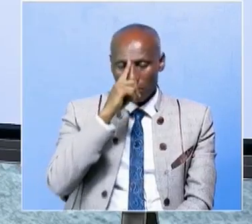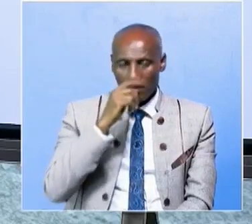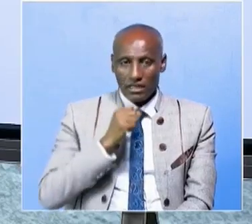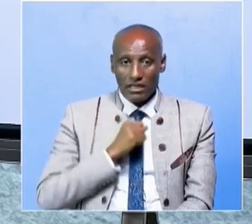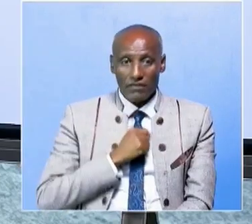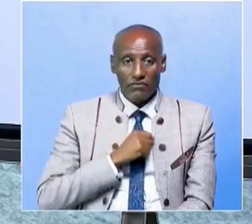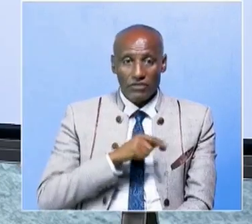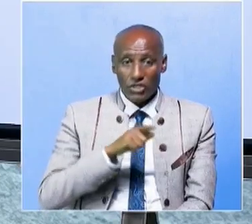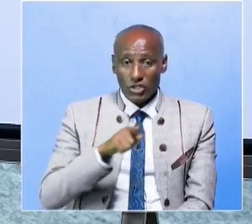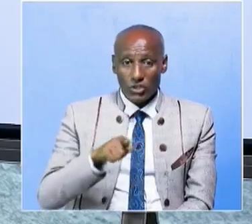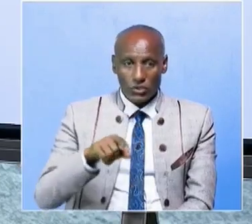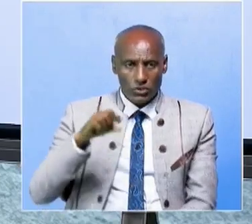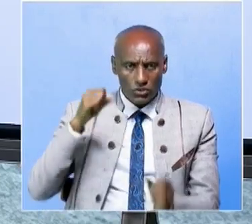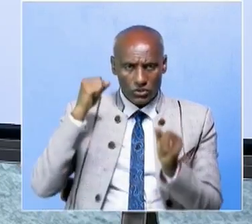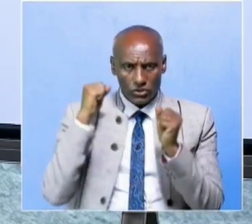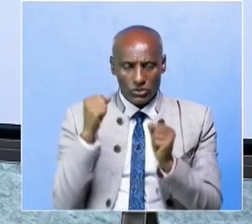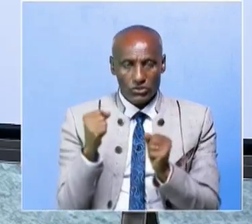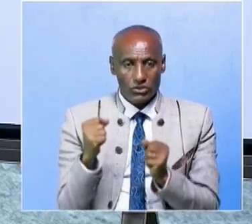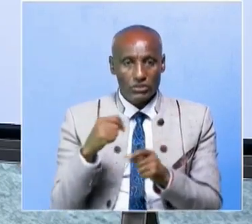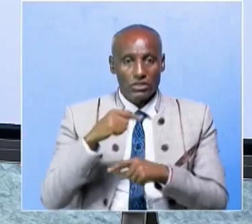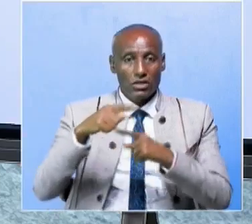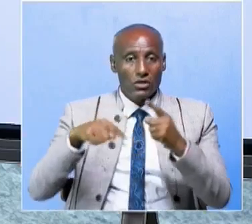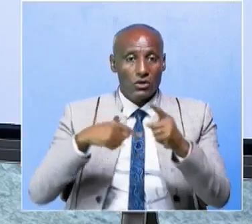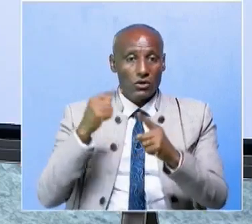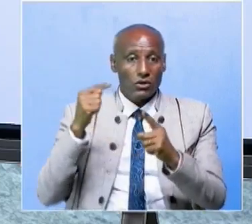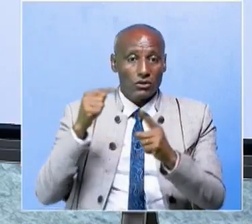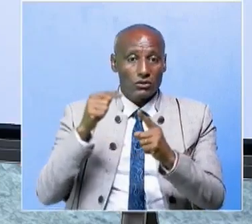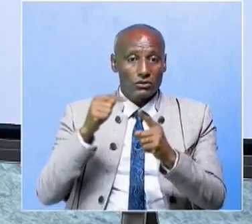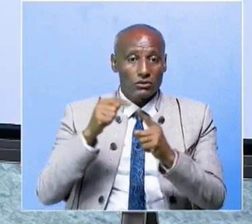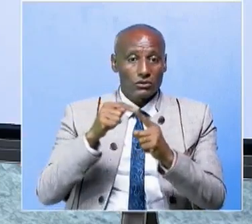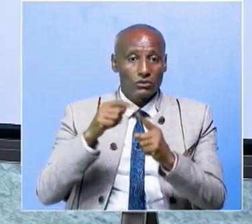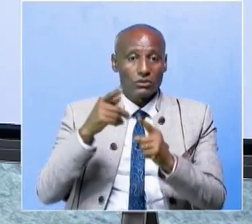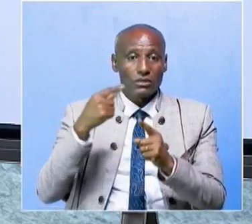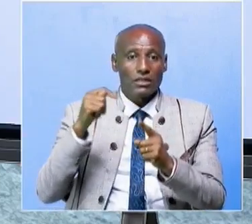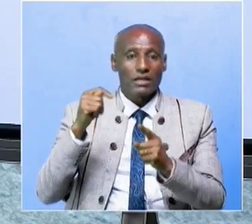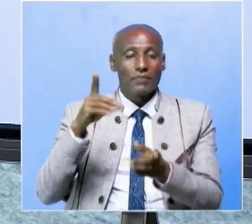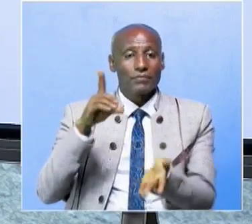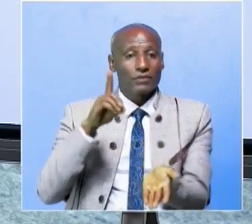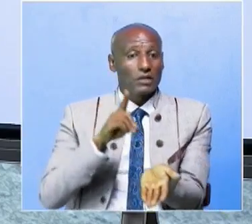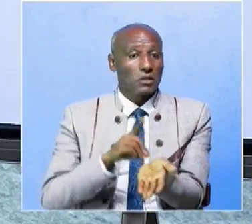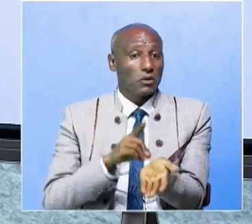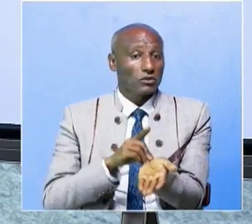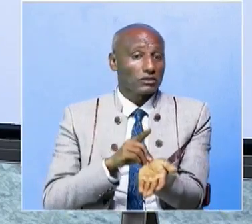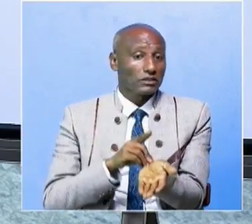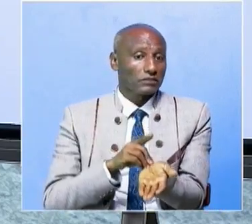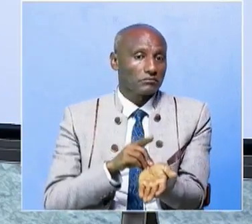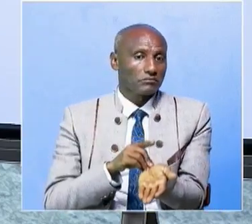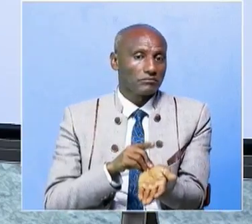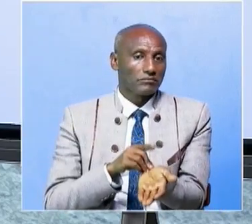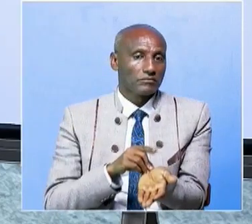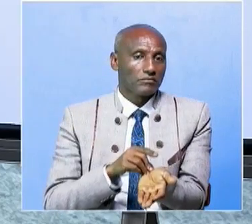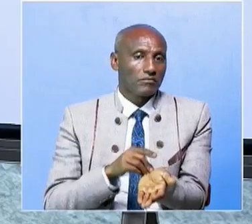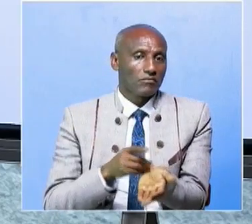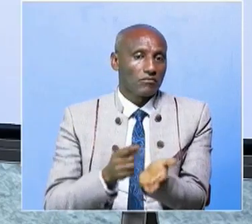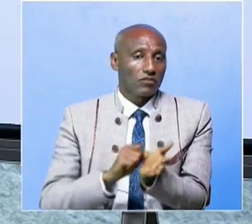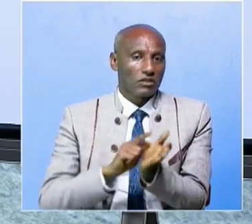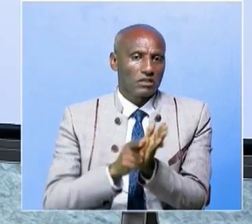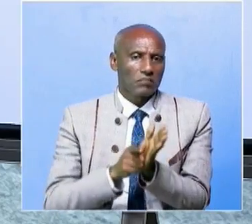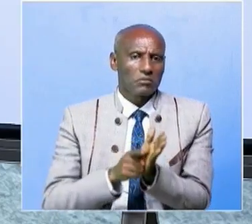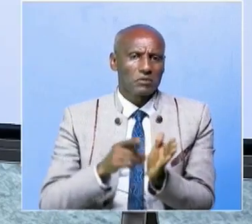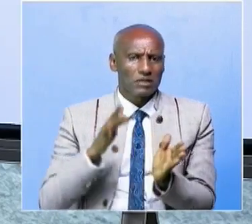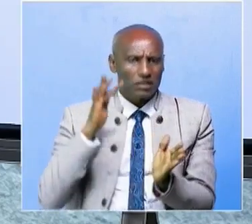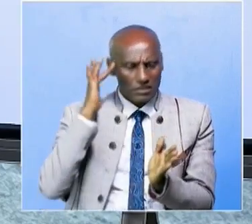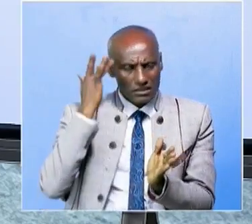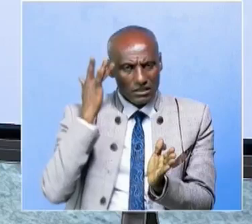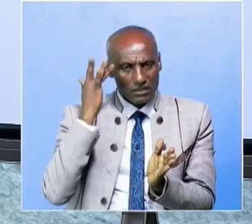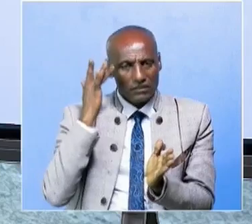should go to the doctor. Let's say if you are sick and your friend, or in this case, not friend,